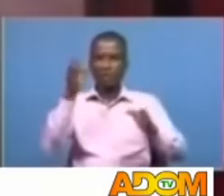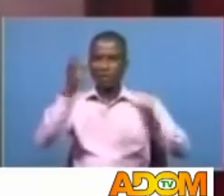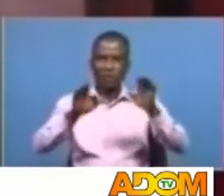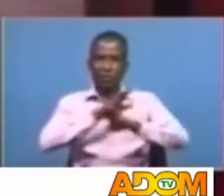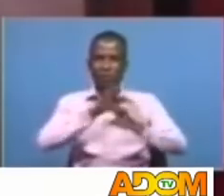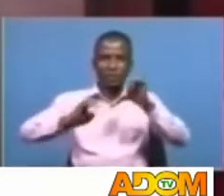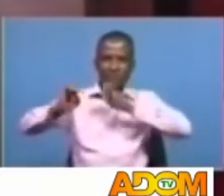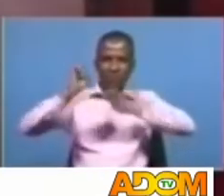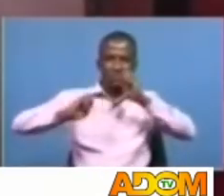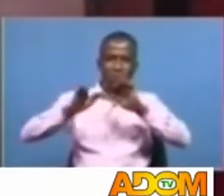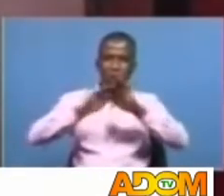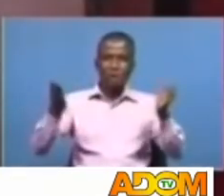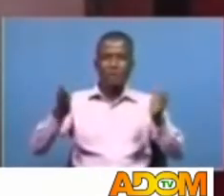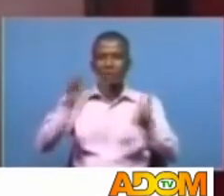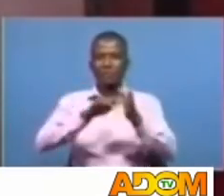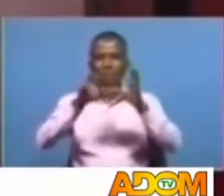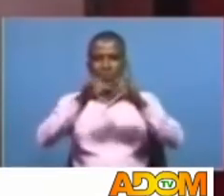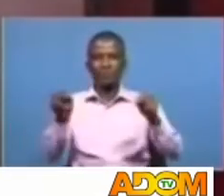of the case.